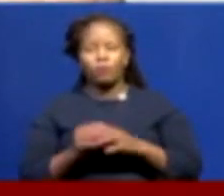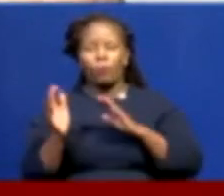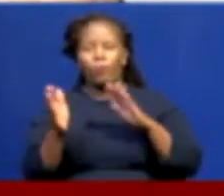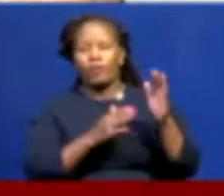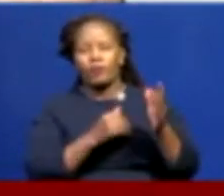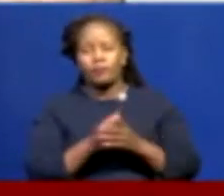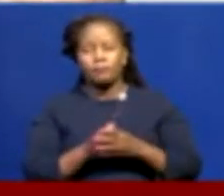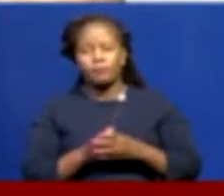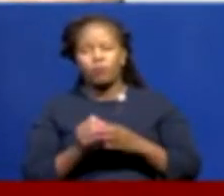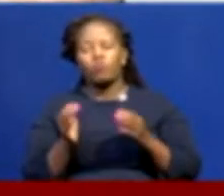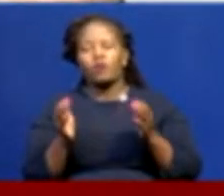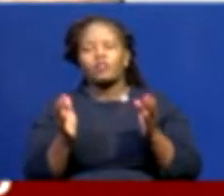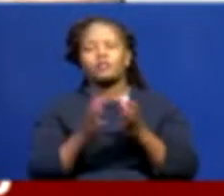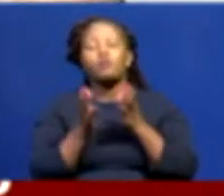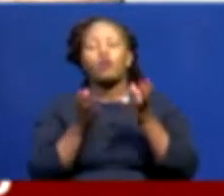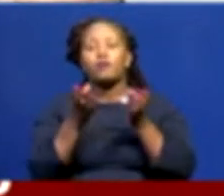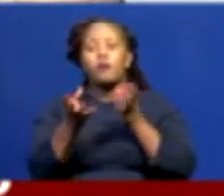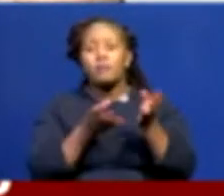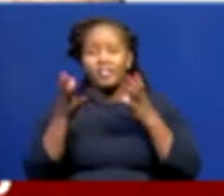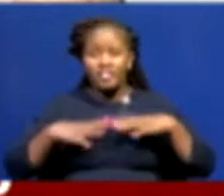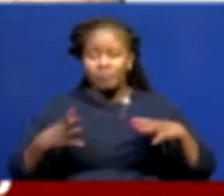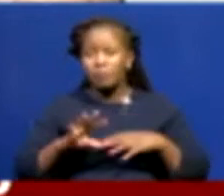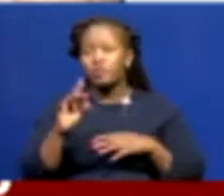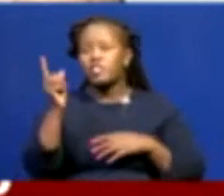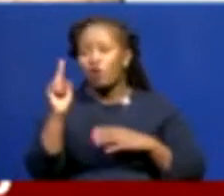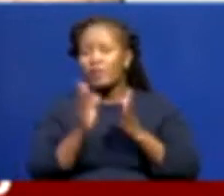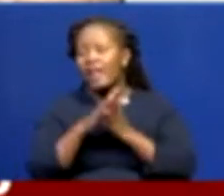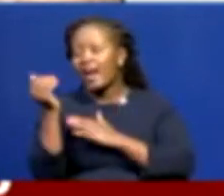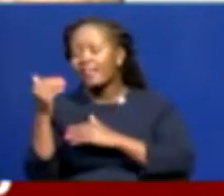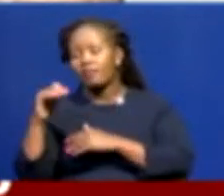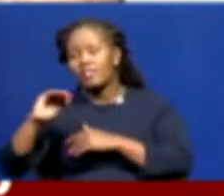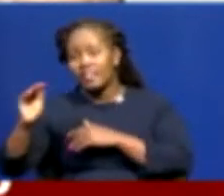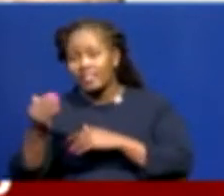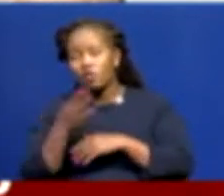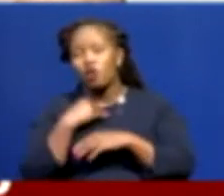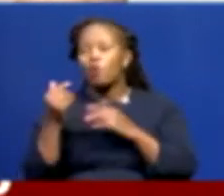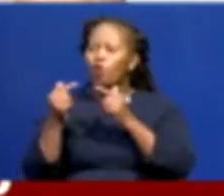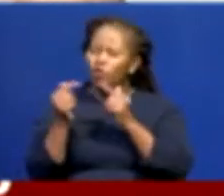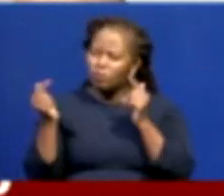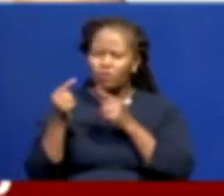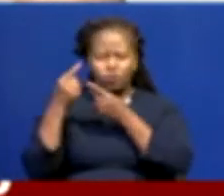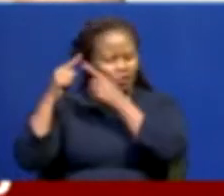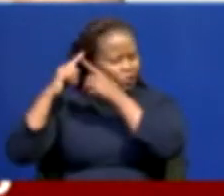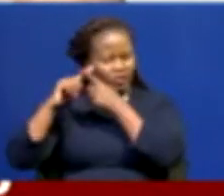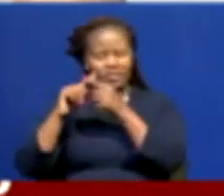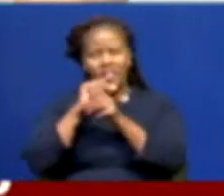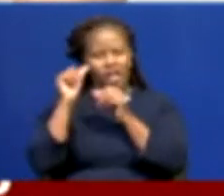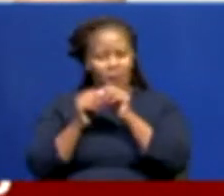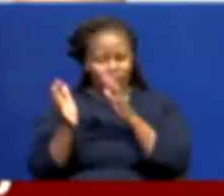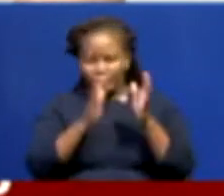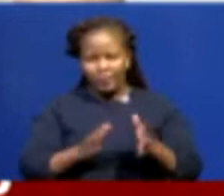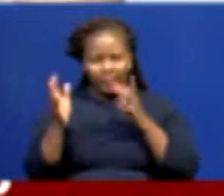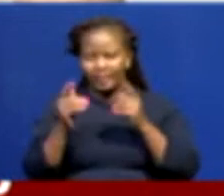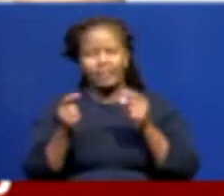Small-scale traders within the city and neighboring counties want the opposition to reconsider its planned street demo as the country is hurting.